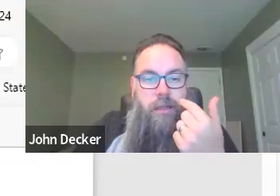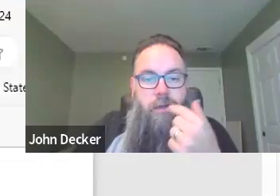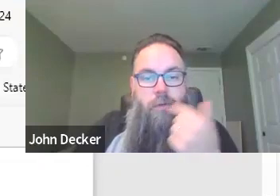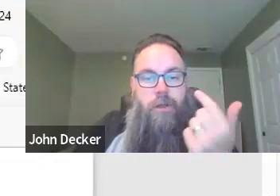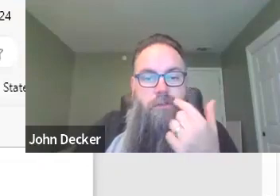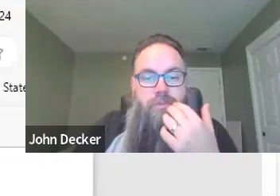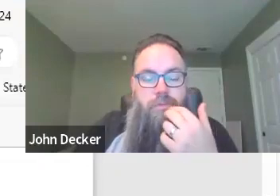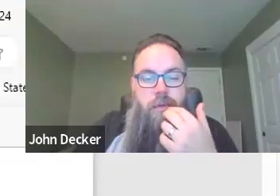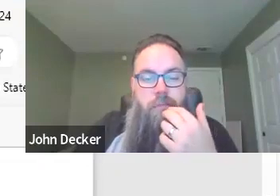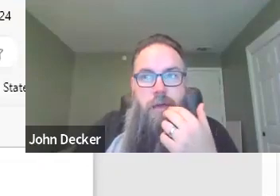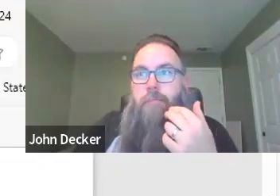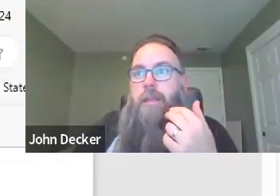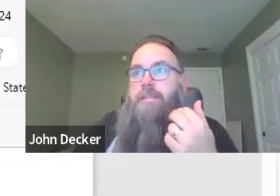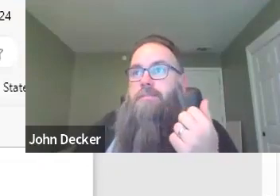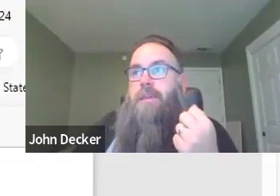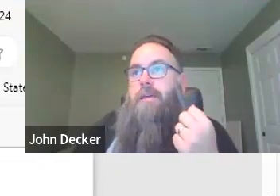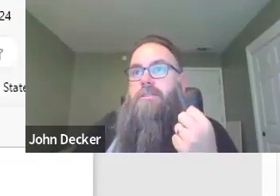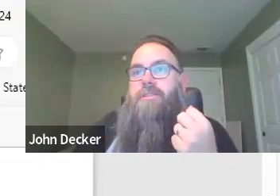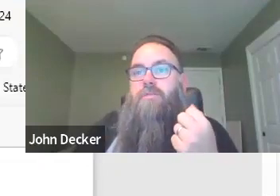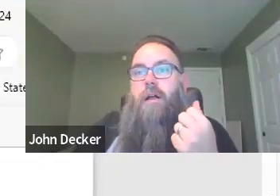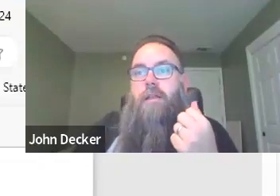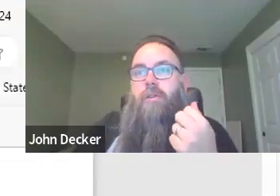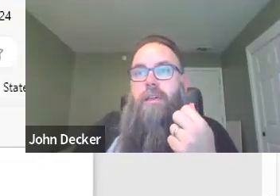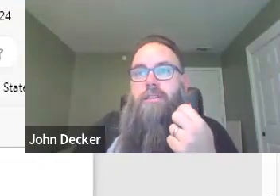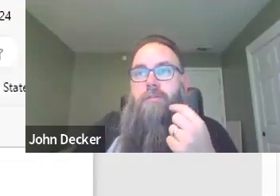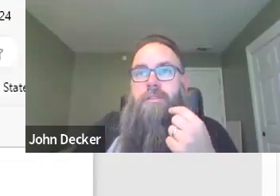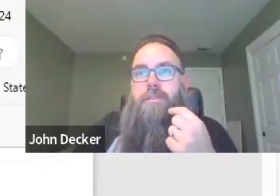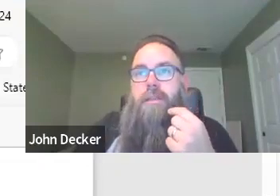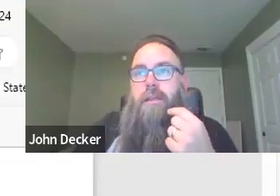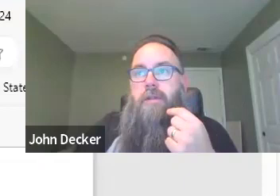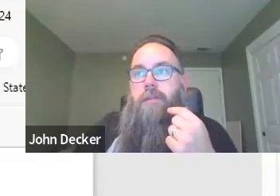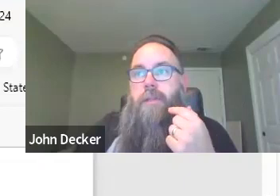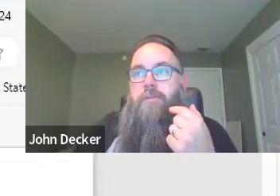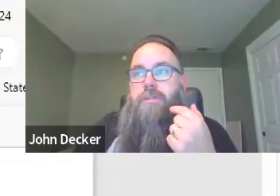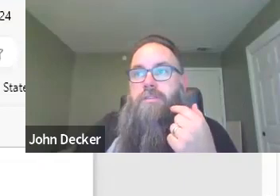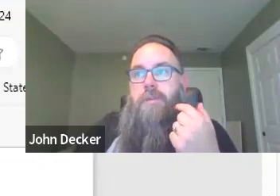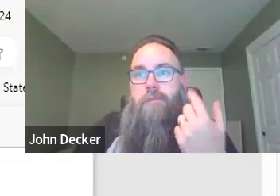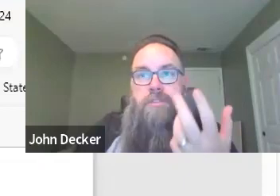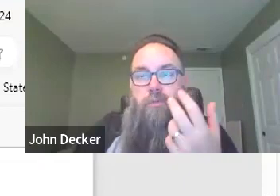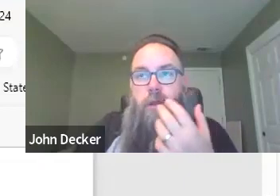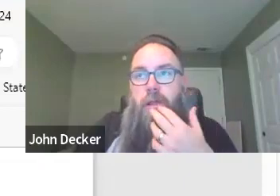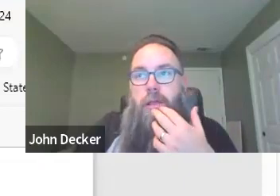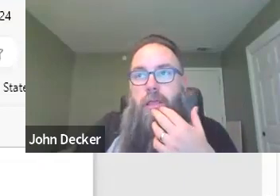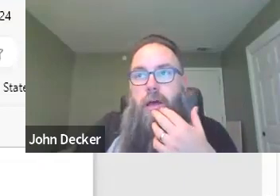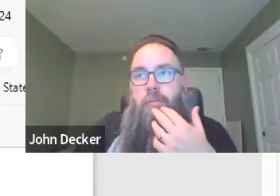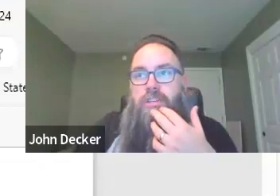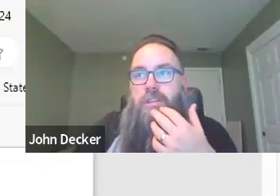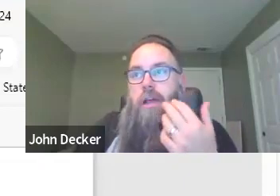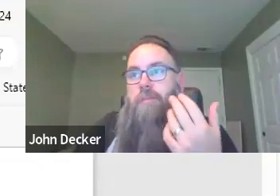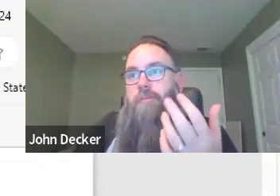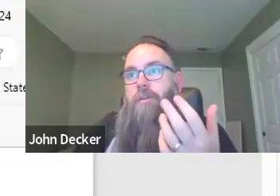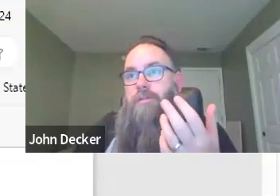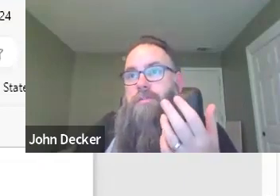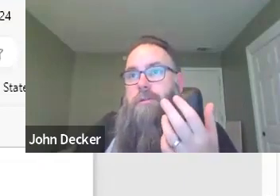at it for individuals that may not speak English as well and are looking at services in their native languages to be able to support reaching